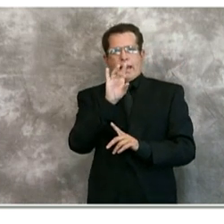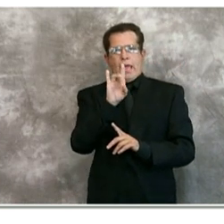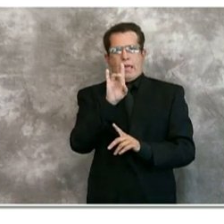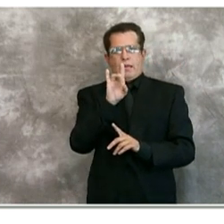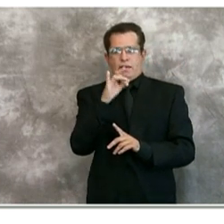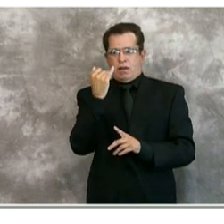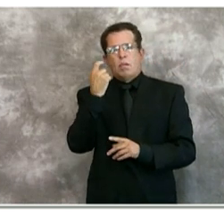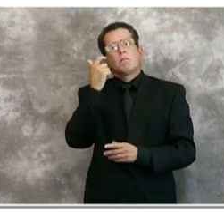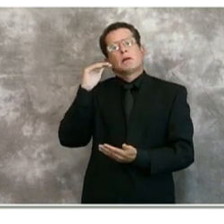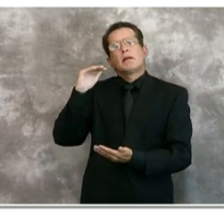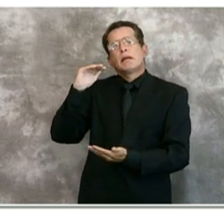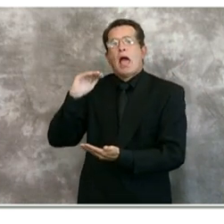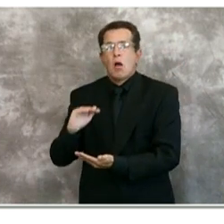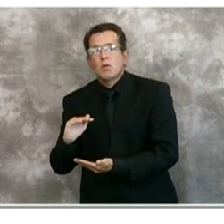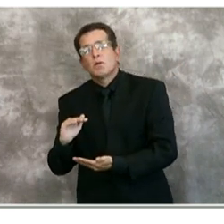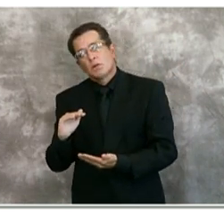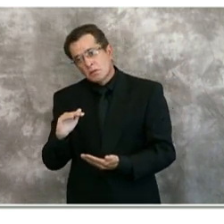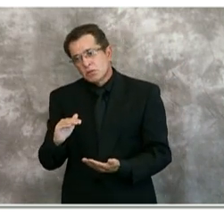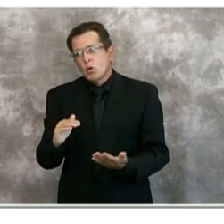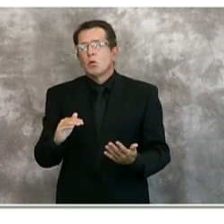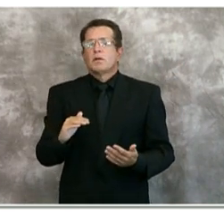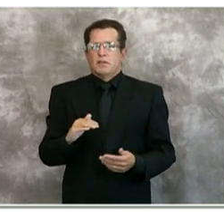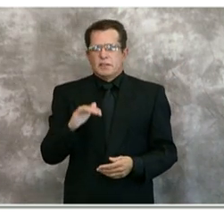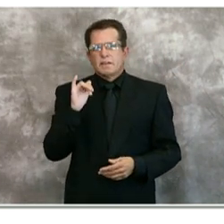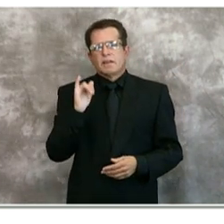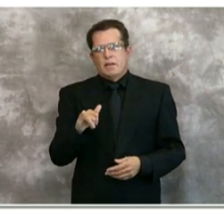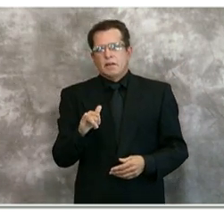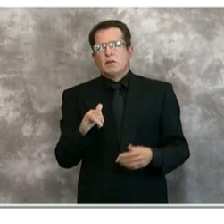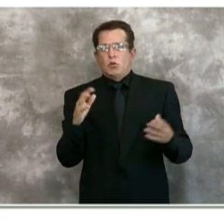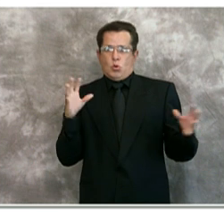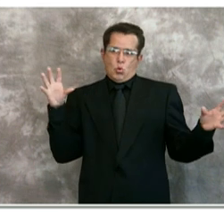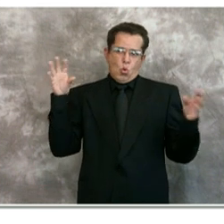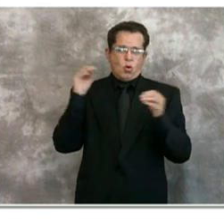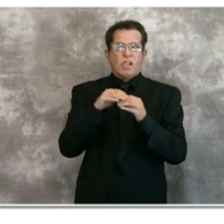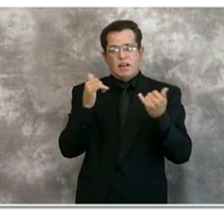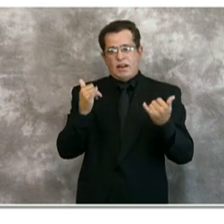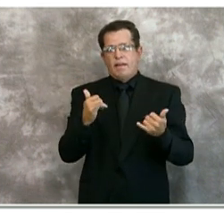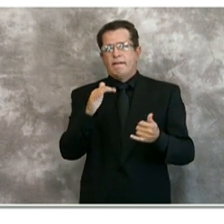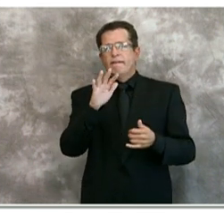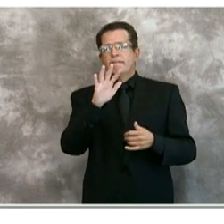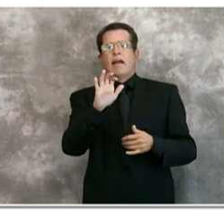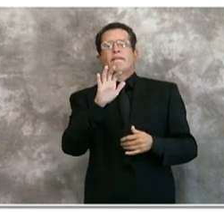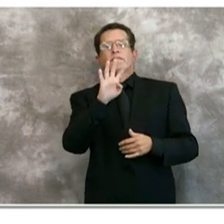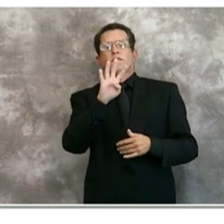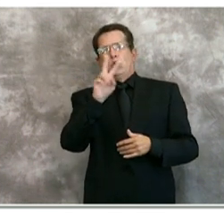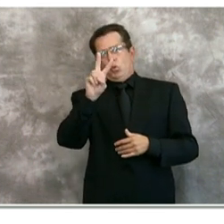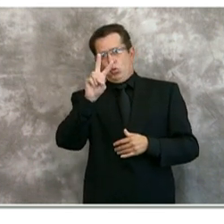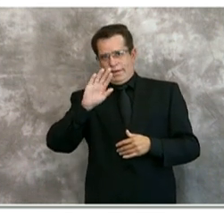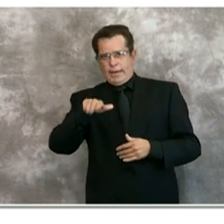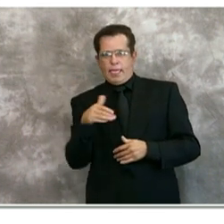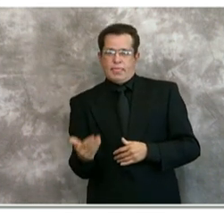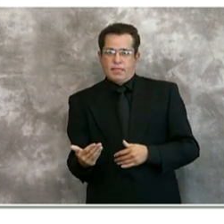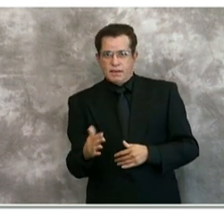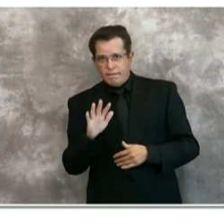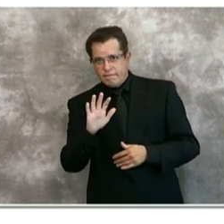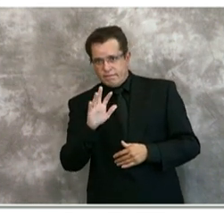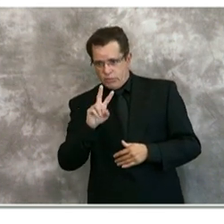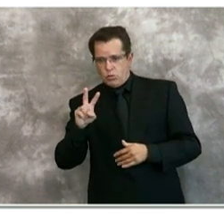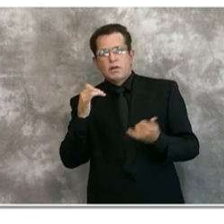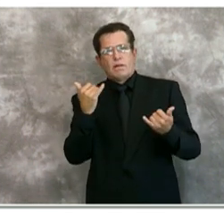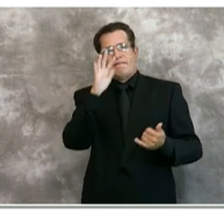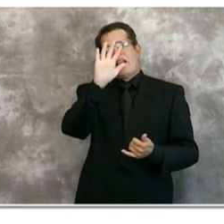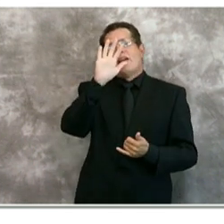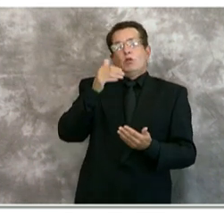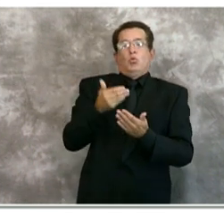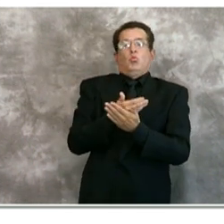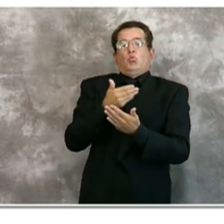498 cases. The overall total number of cases includes 552 deaths. 5 new deaths